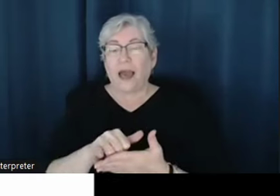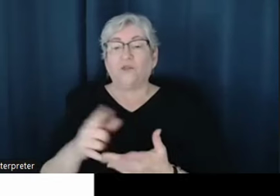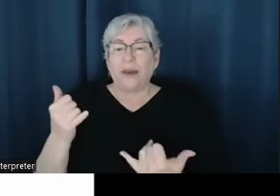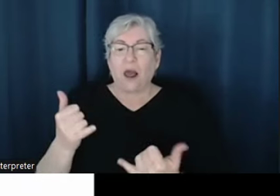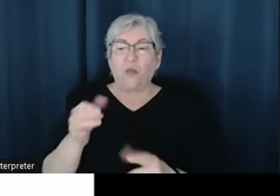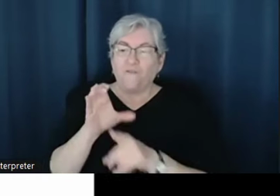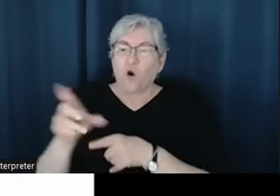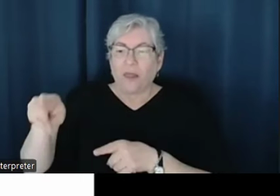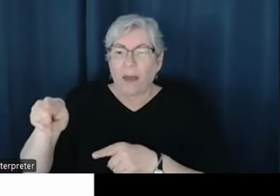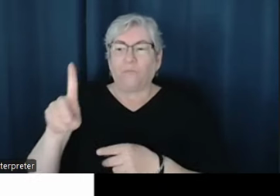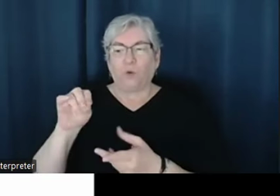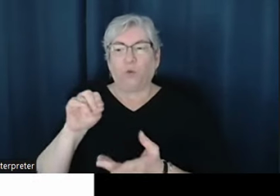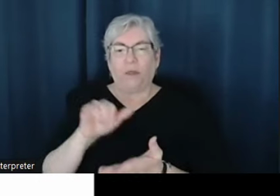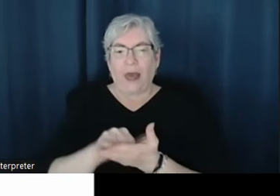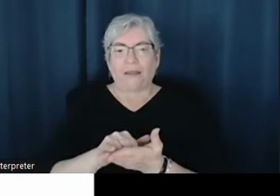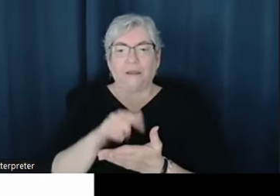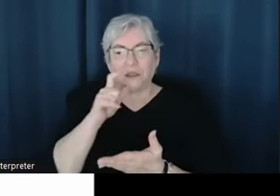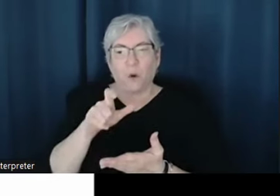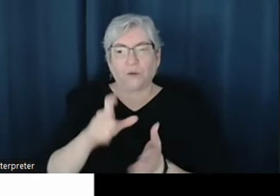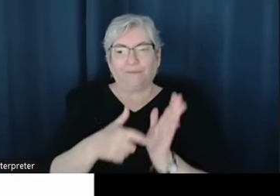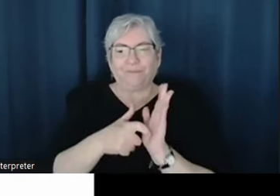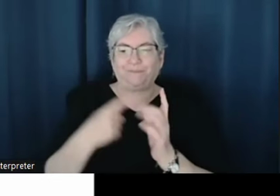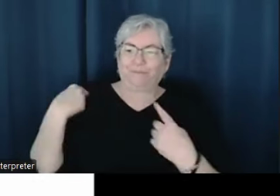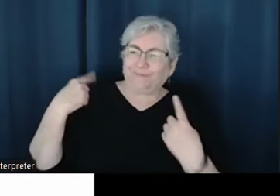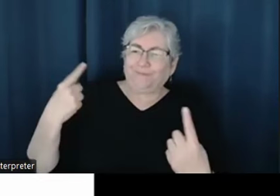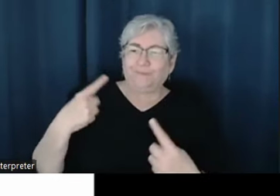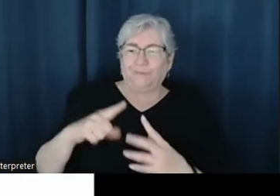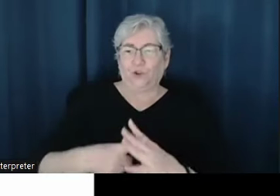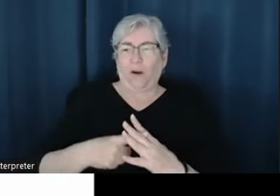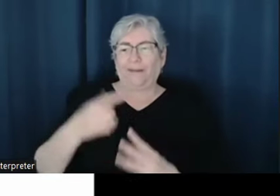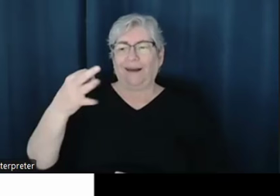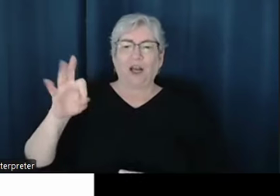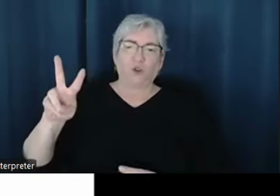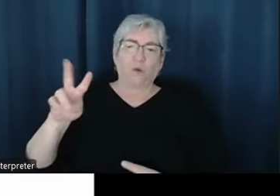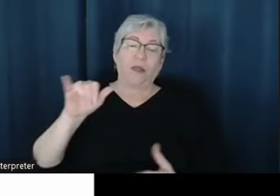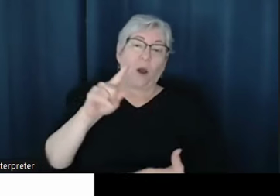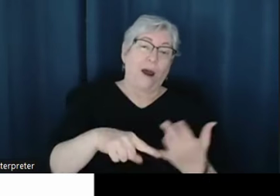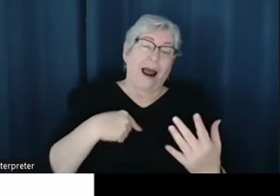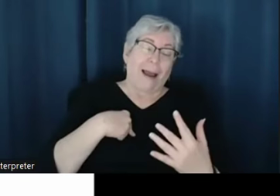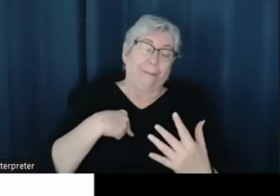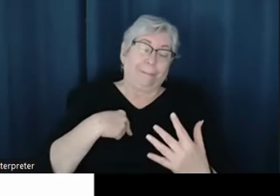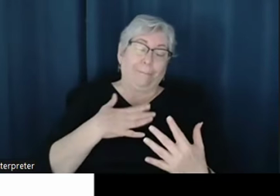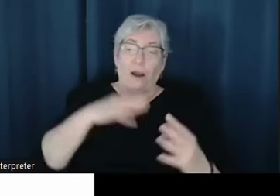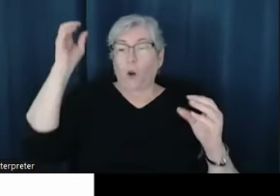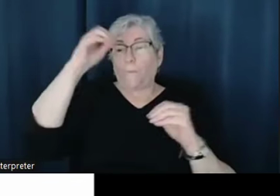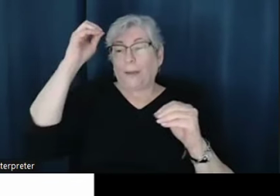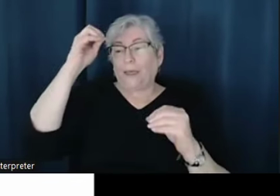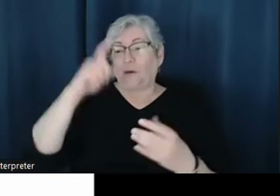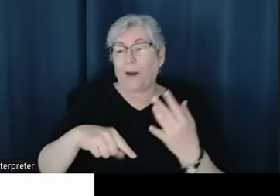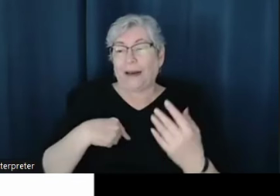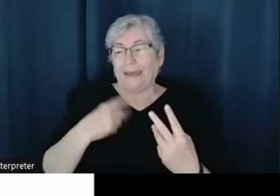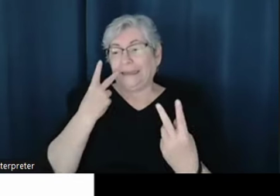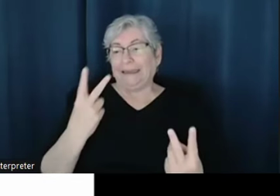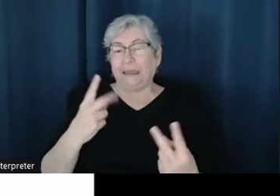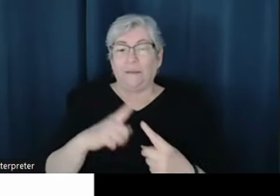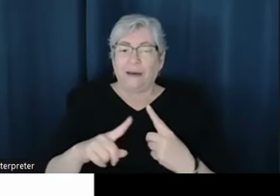forcing them to do what they were supposed to do since 1992. That's my read on it. But that's not anything